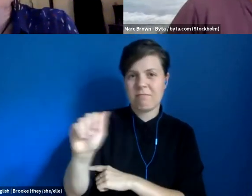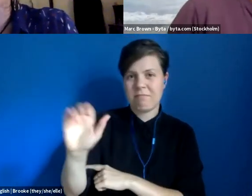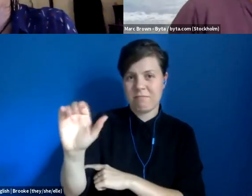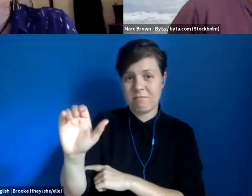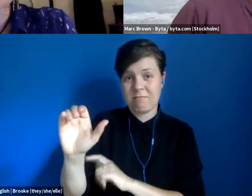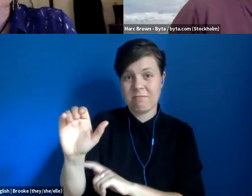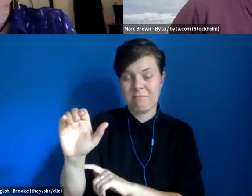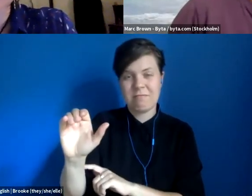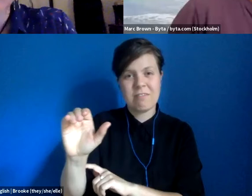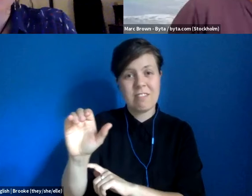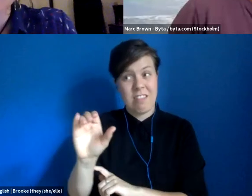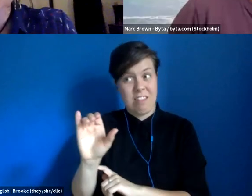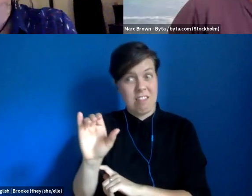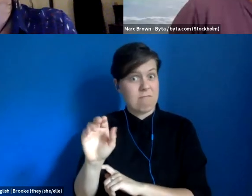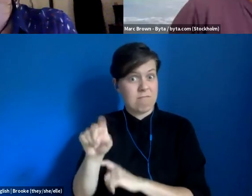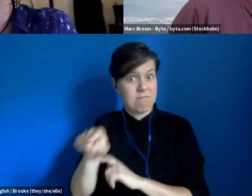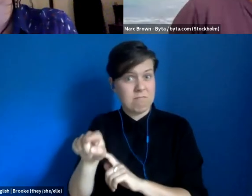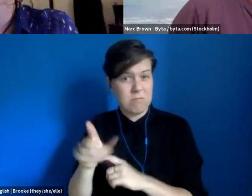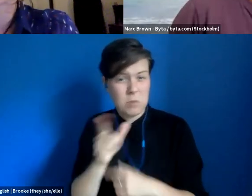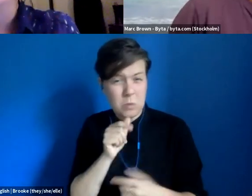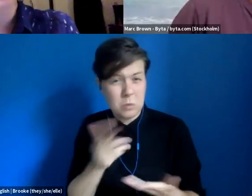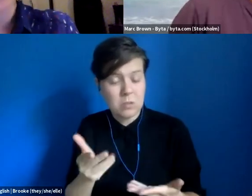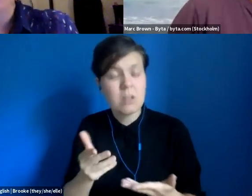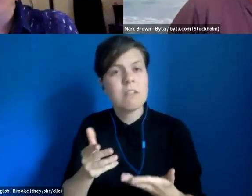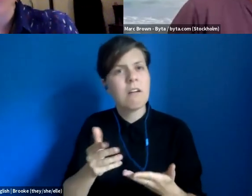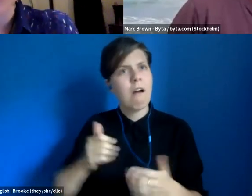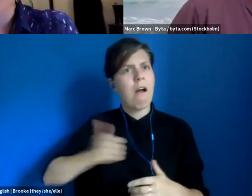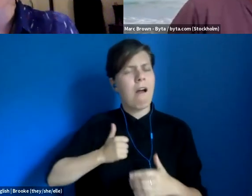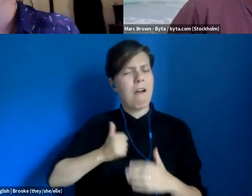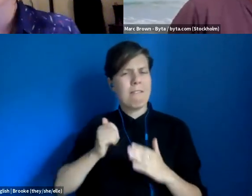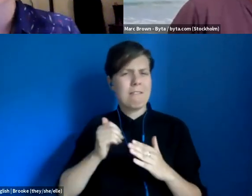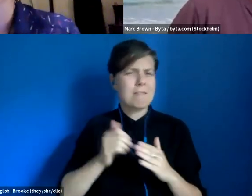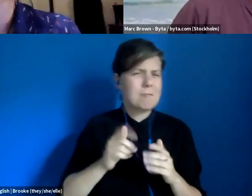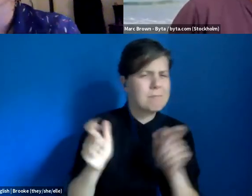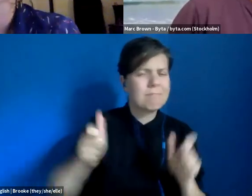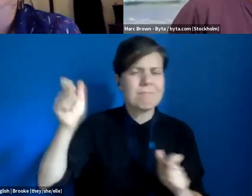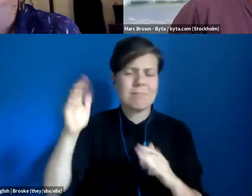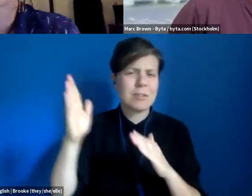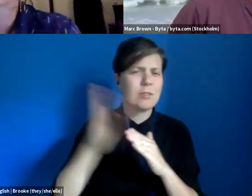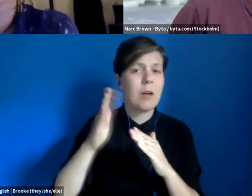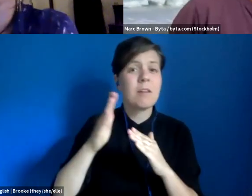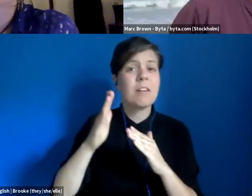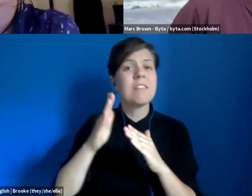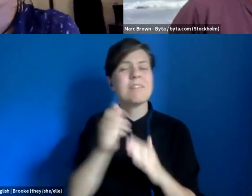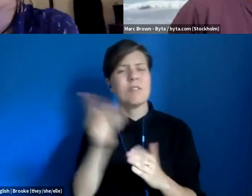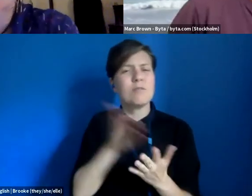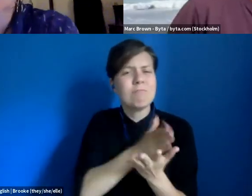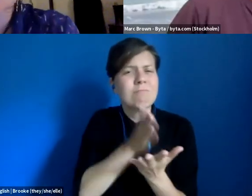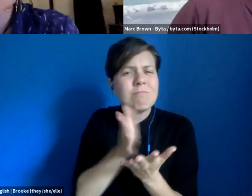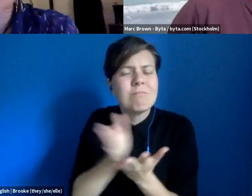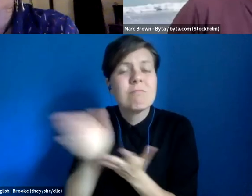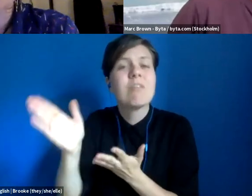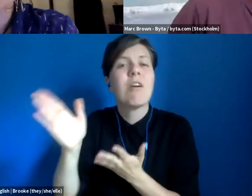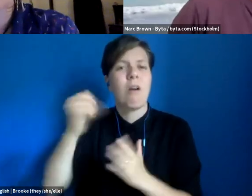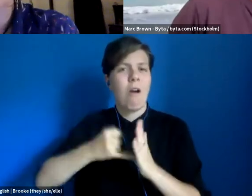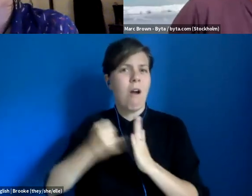largest multidisciplinary disability arts organization, and we're very lucky to have them here in Calgary.